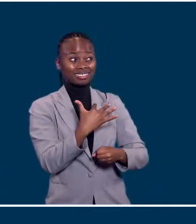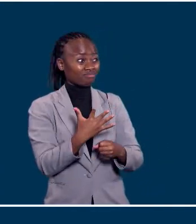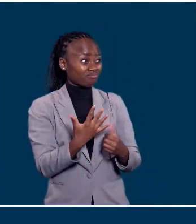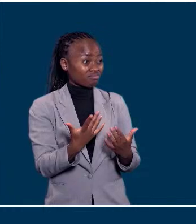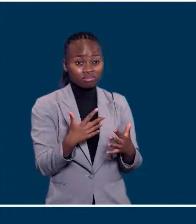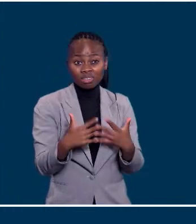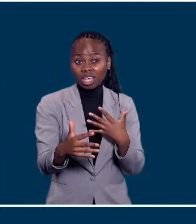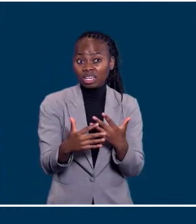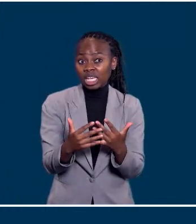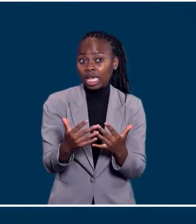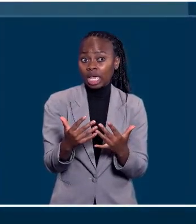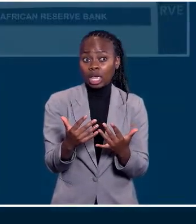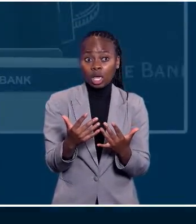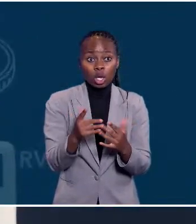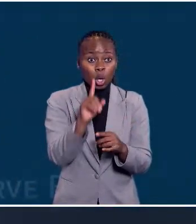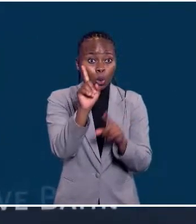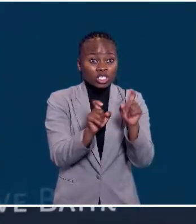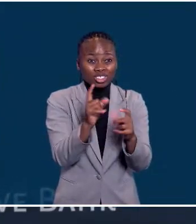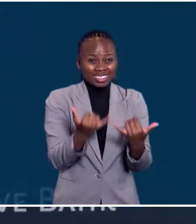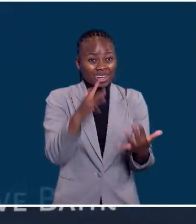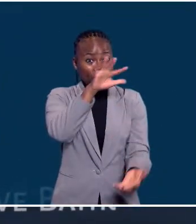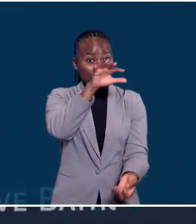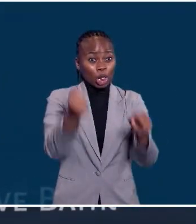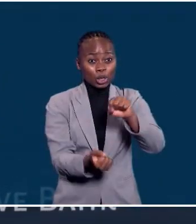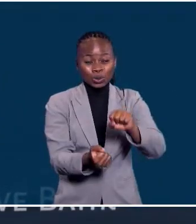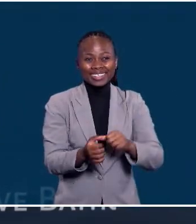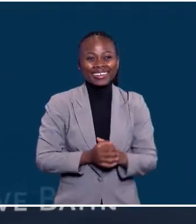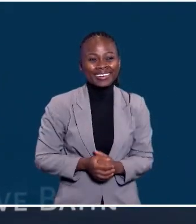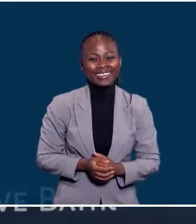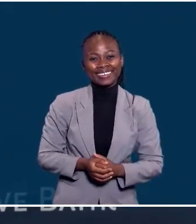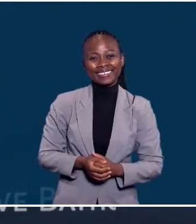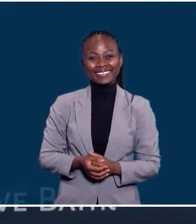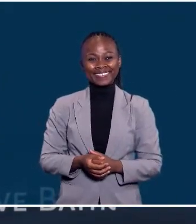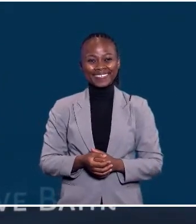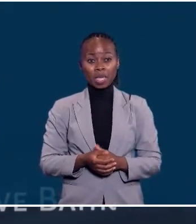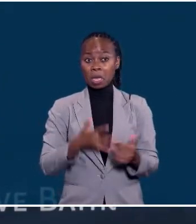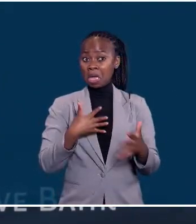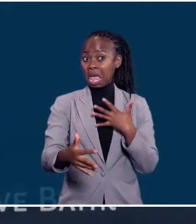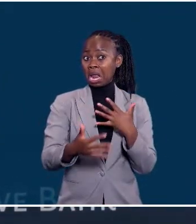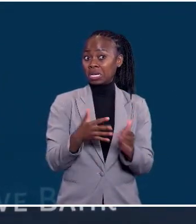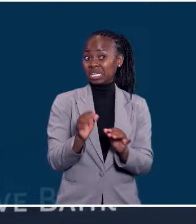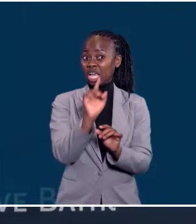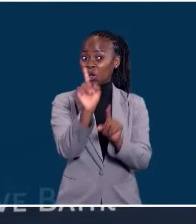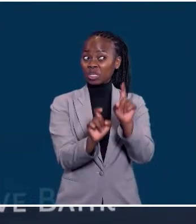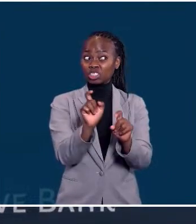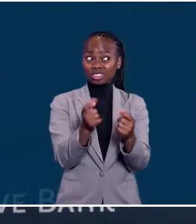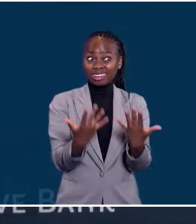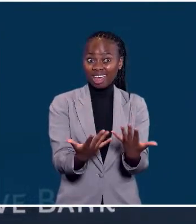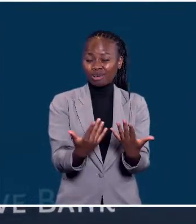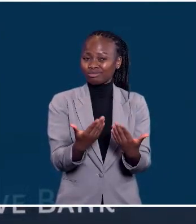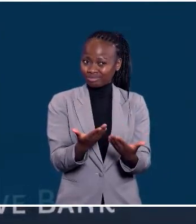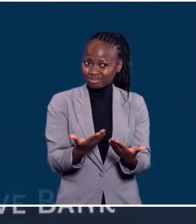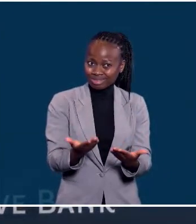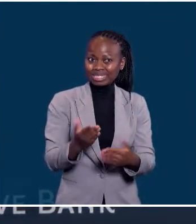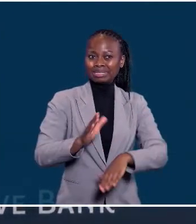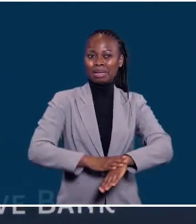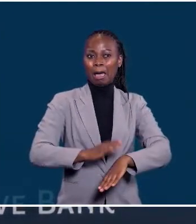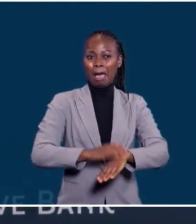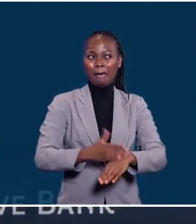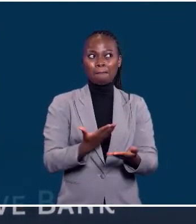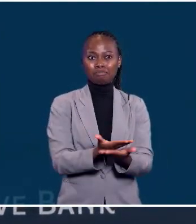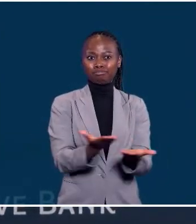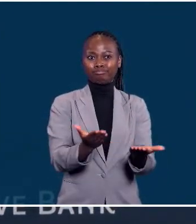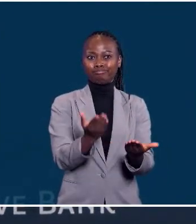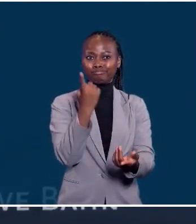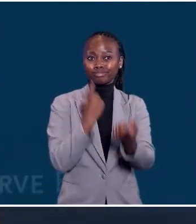questions. So you don't have to answer them, but I think they're open questions for all of us. So disinflation is